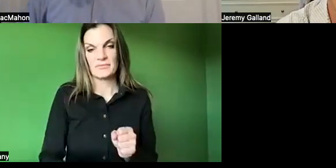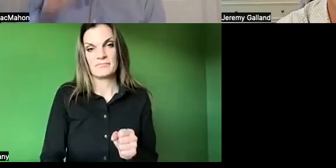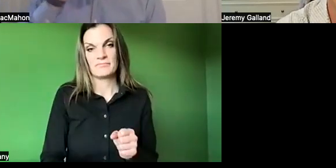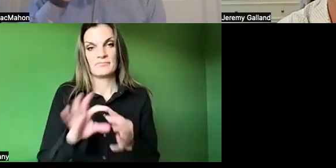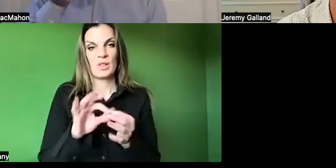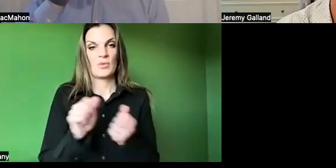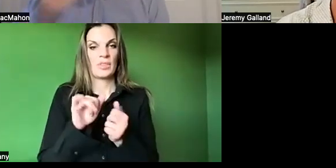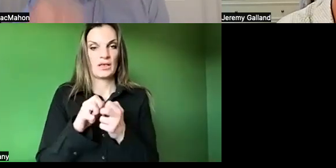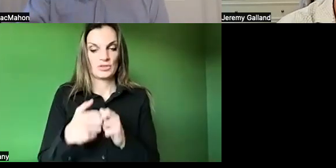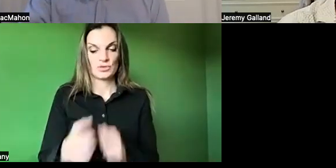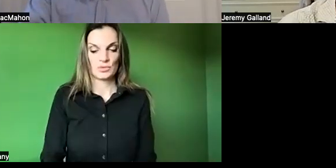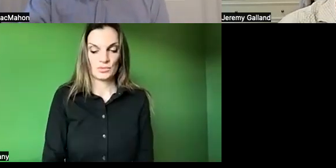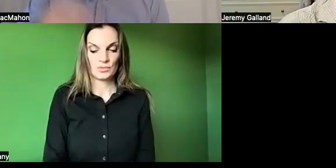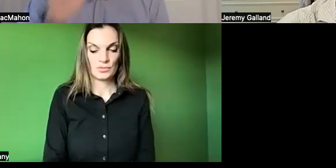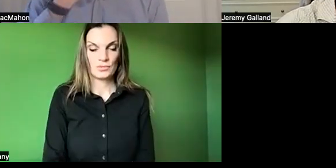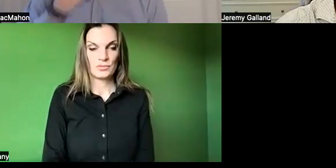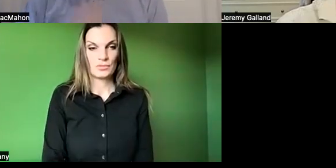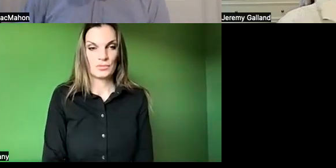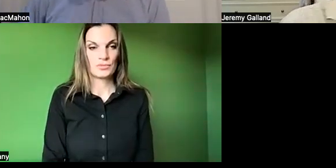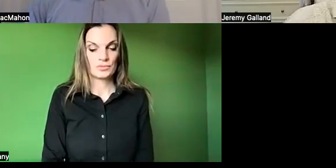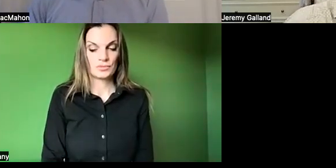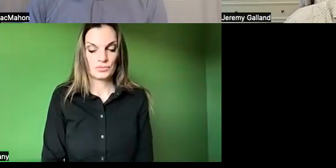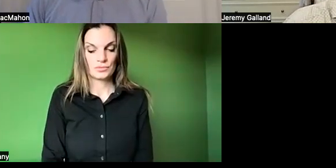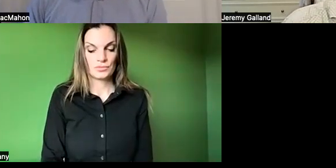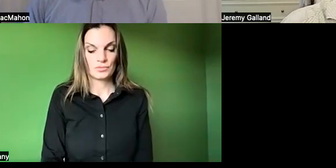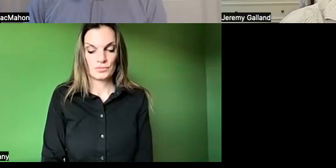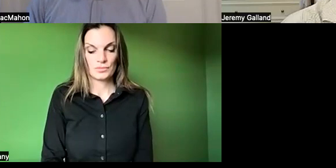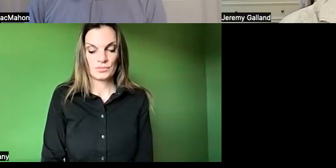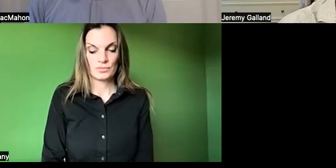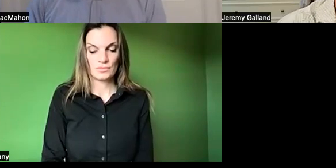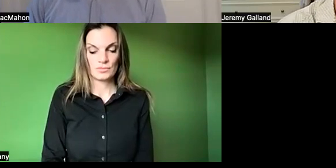that issue. Lisa, you have the same question?